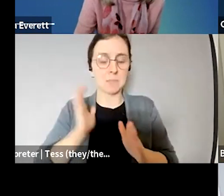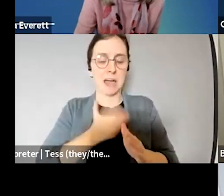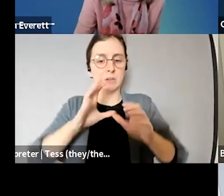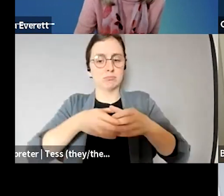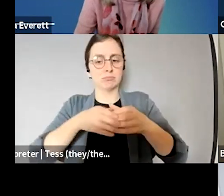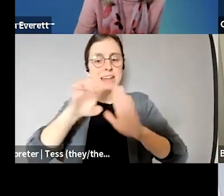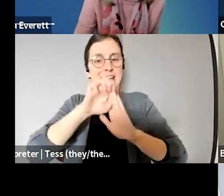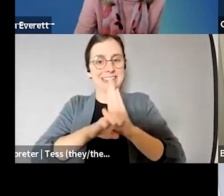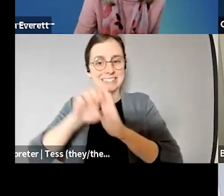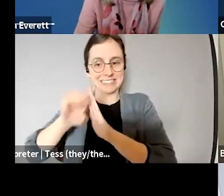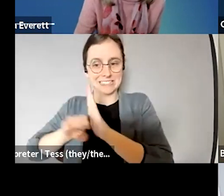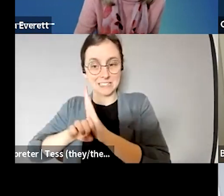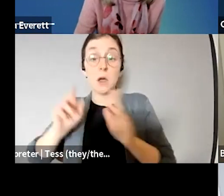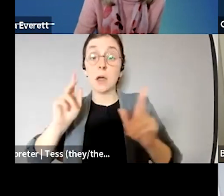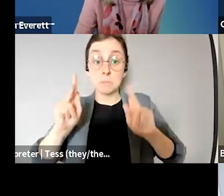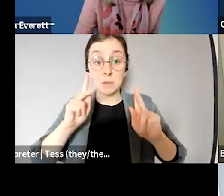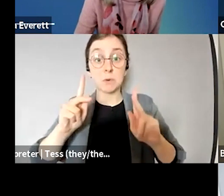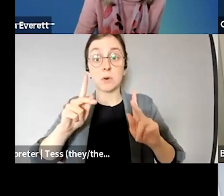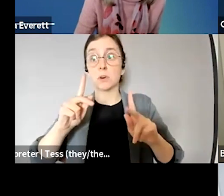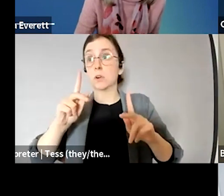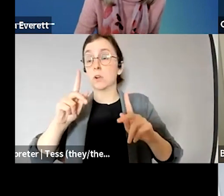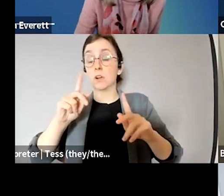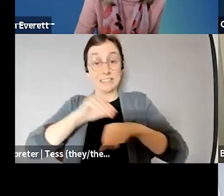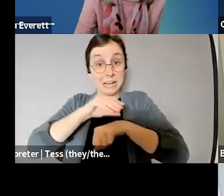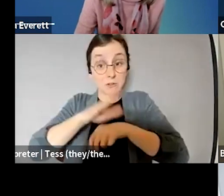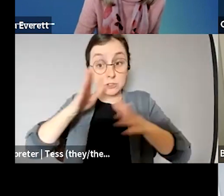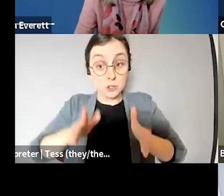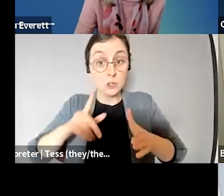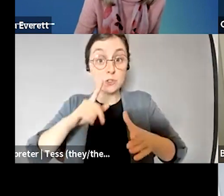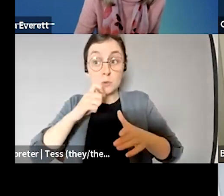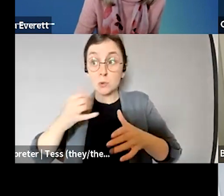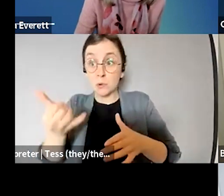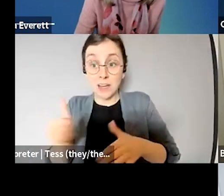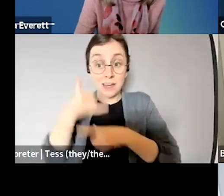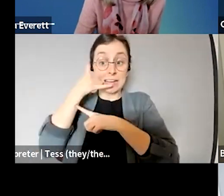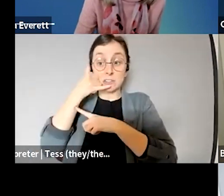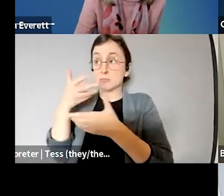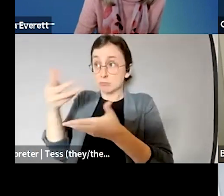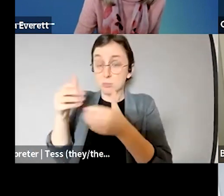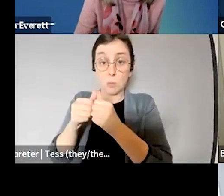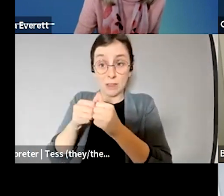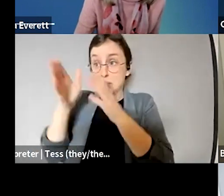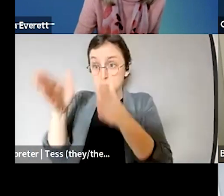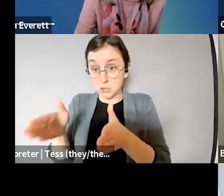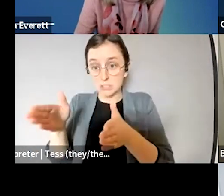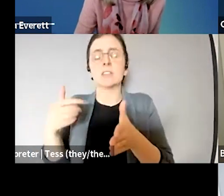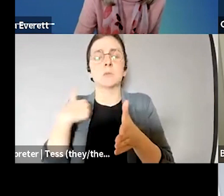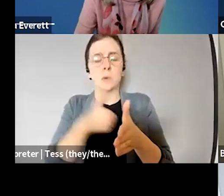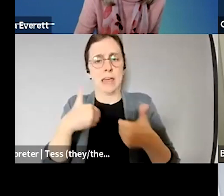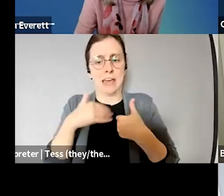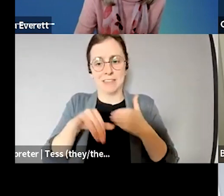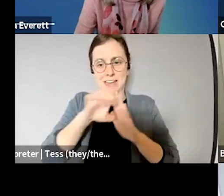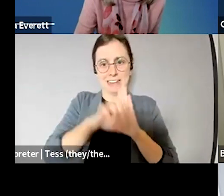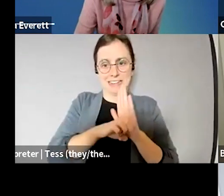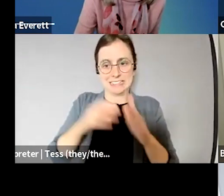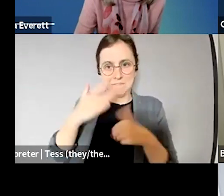are manning these lines and making decisions and in their work. So I hope that